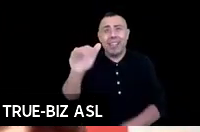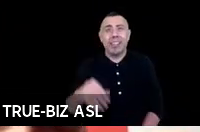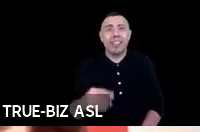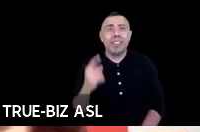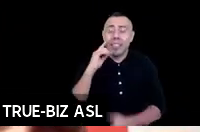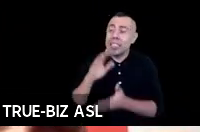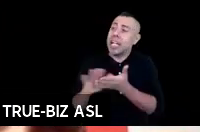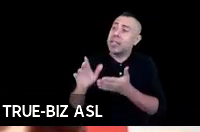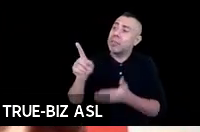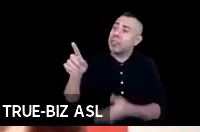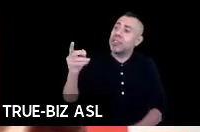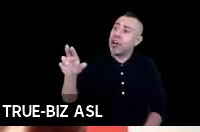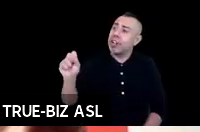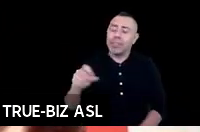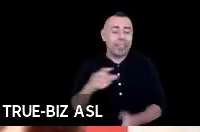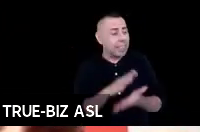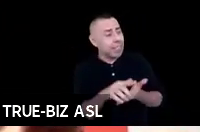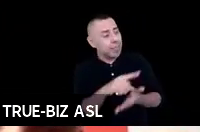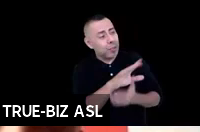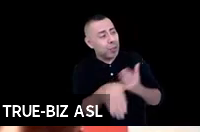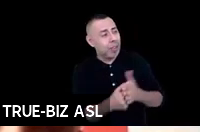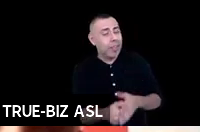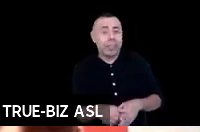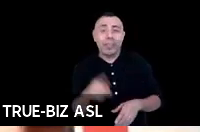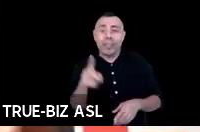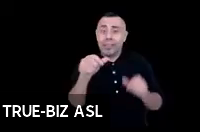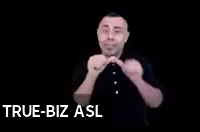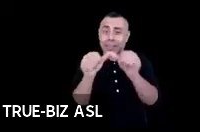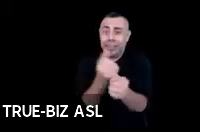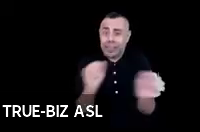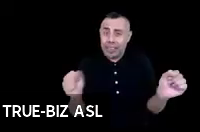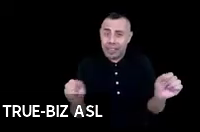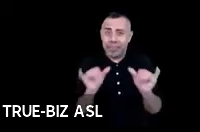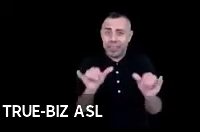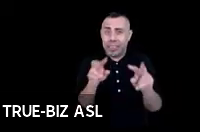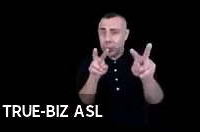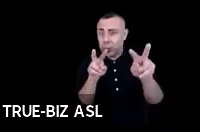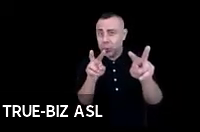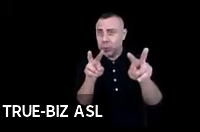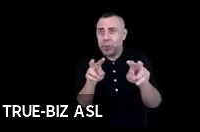to meet you, Charles. Nice to meet y'all. Stay safe, stay healthy, and stay tuned.